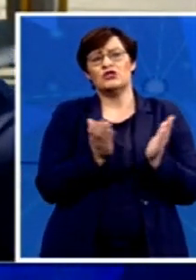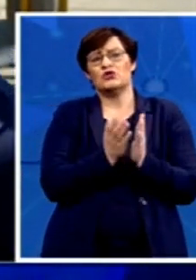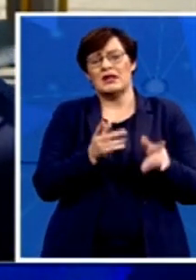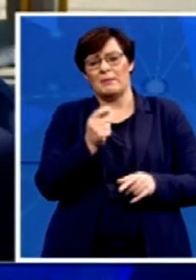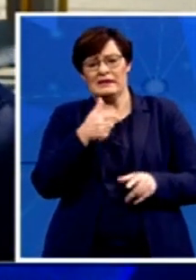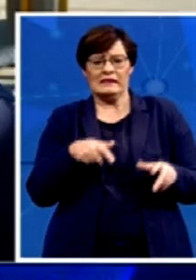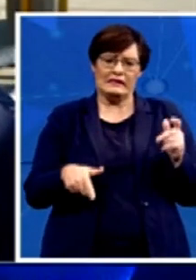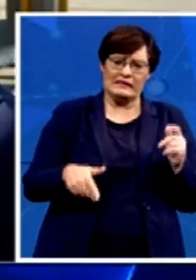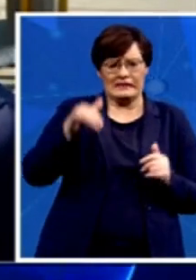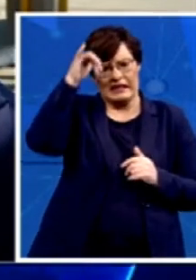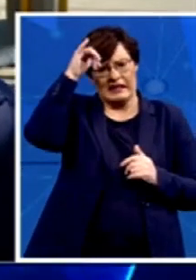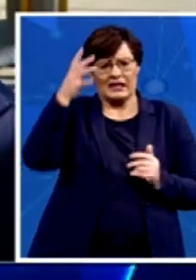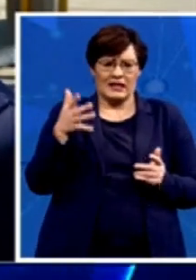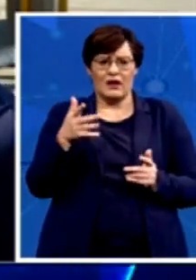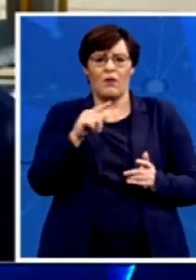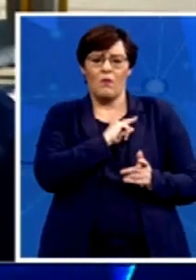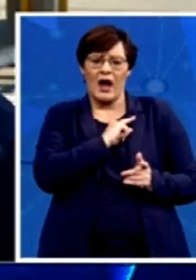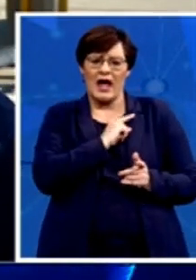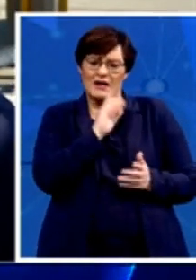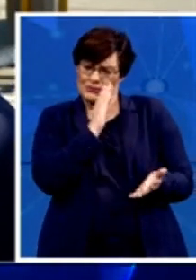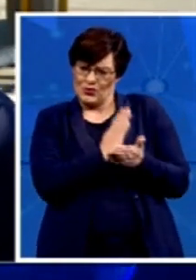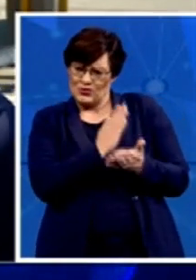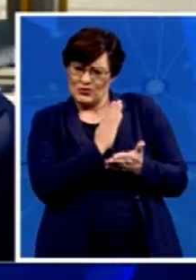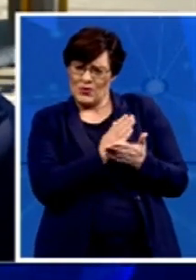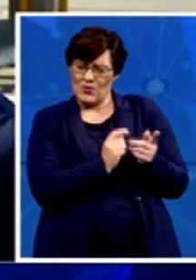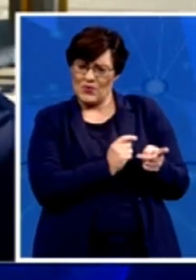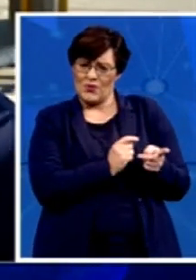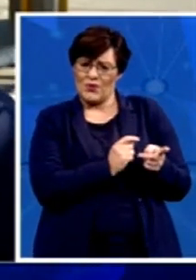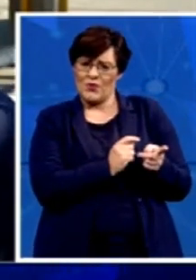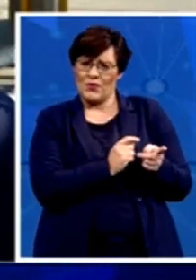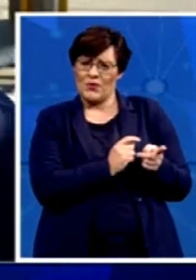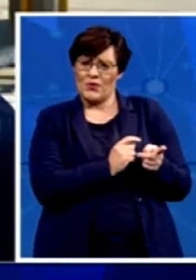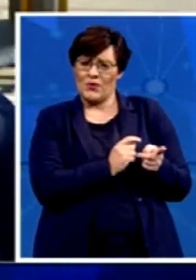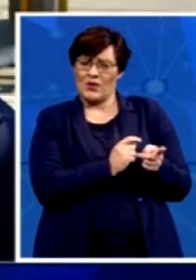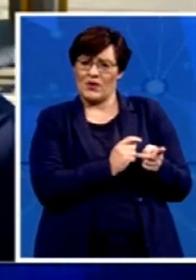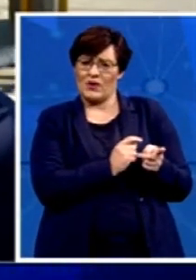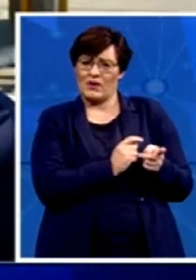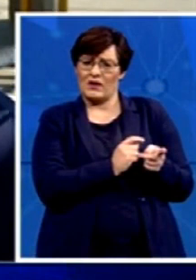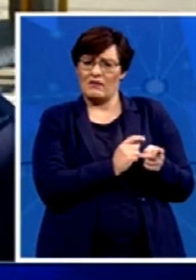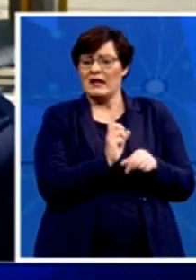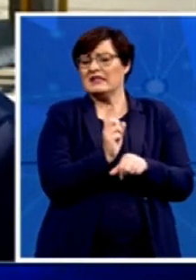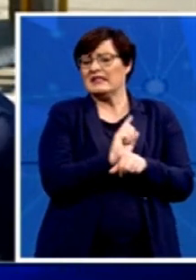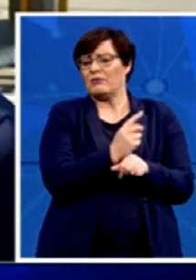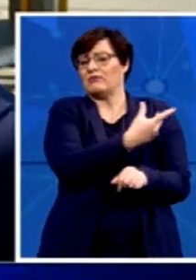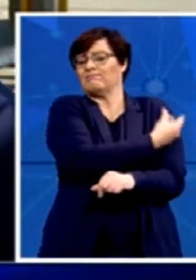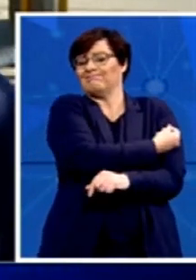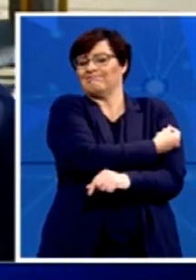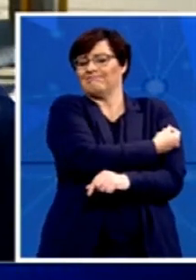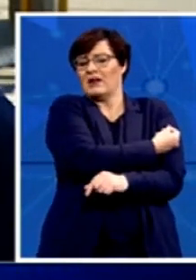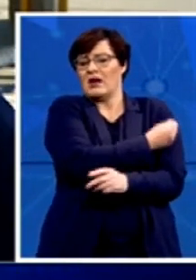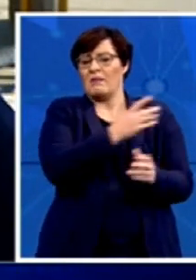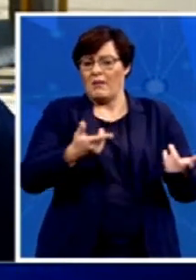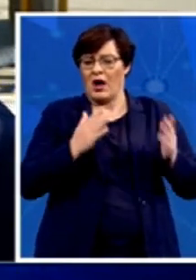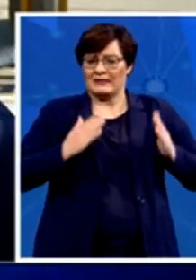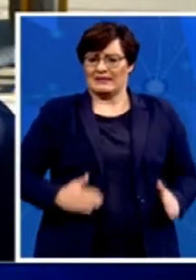certainty around the permanent or temporary effects that the vaccine would have on a human system, right? Of course, I